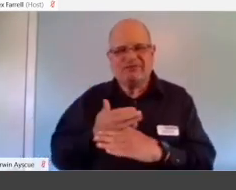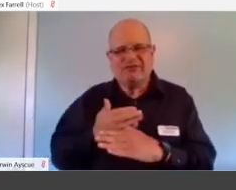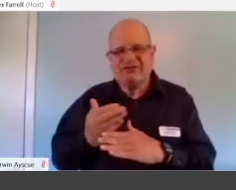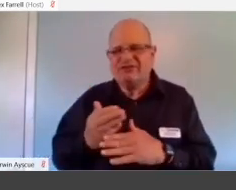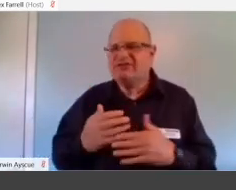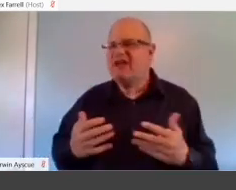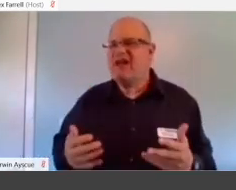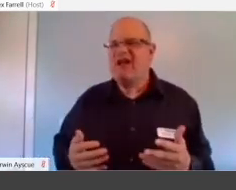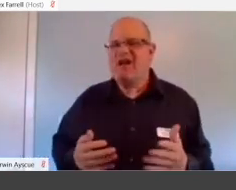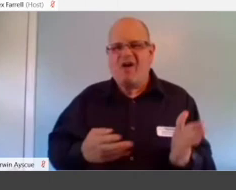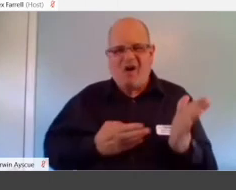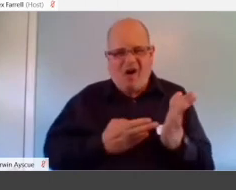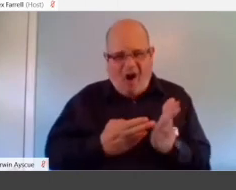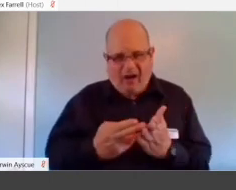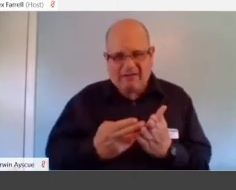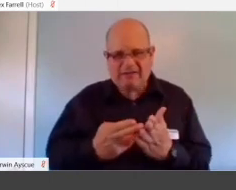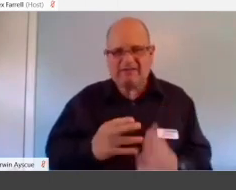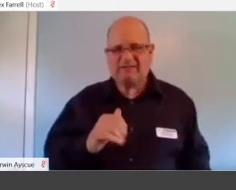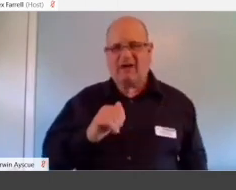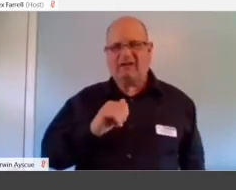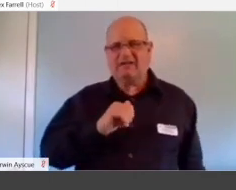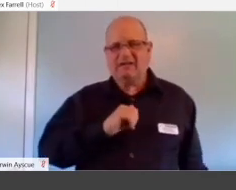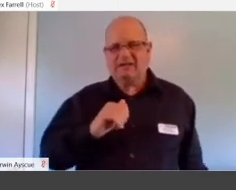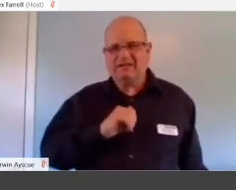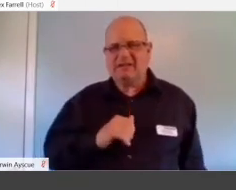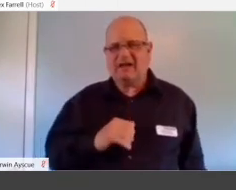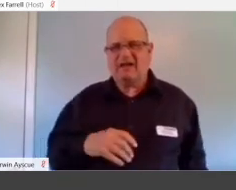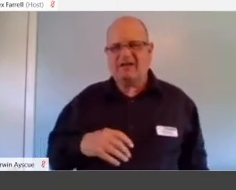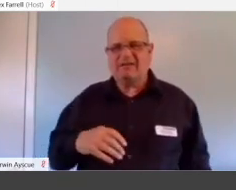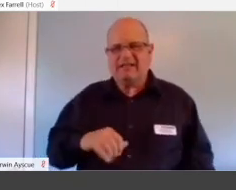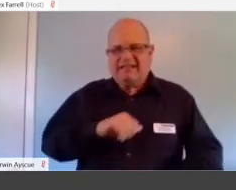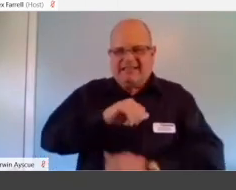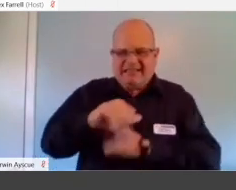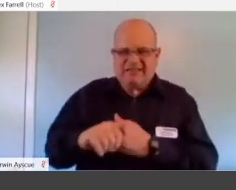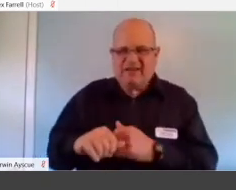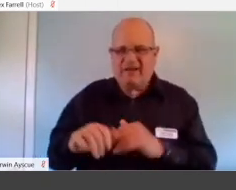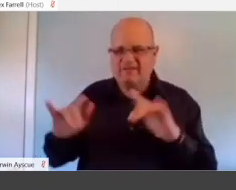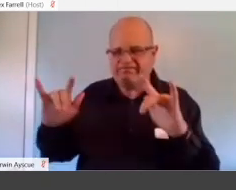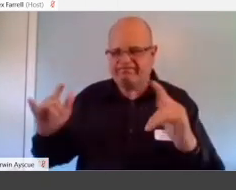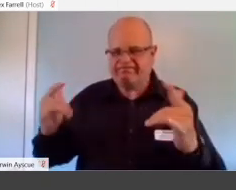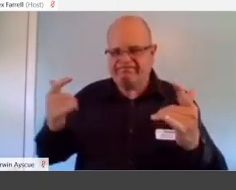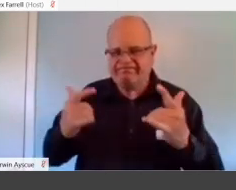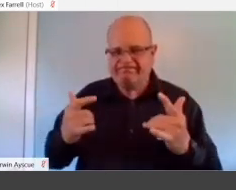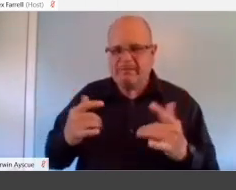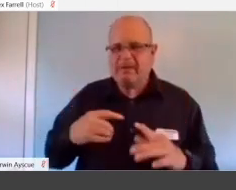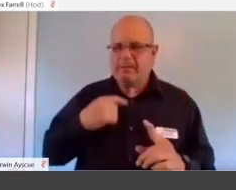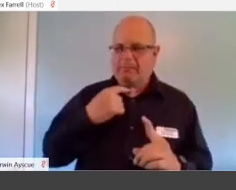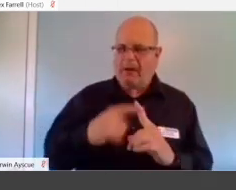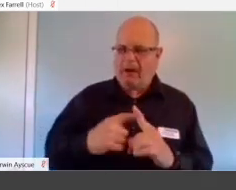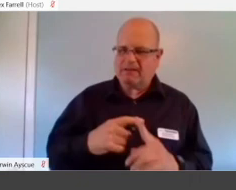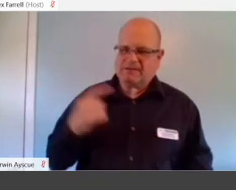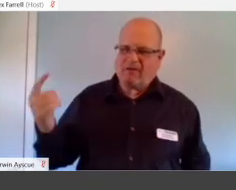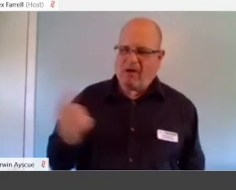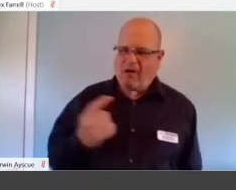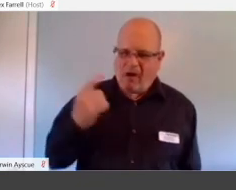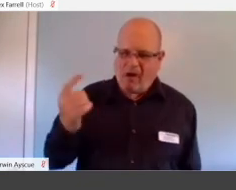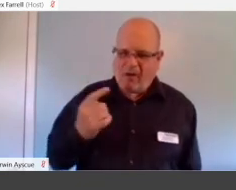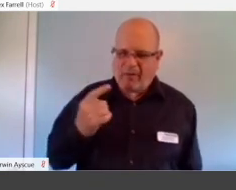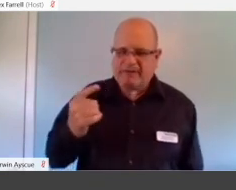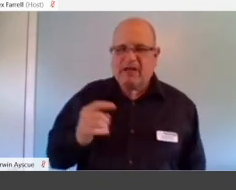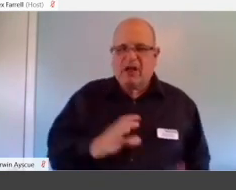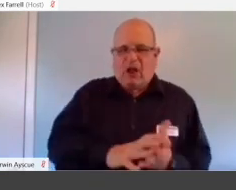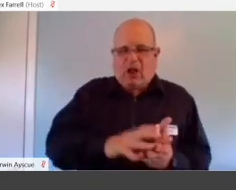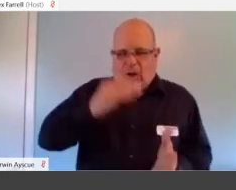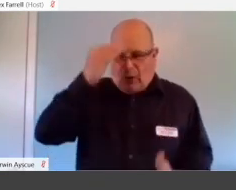are honest with ourselves, that we give grace with each other, we assume positive intent, and that we're always learning, then we're going to be in a good place and we